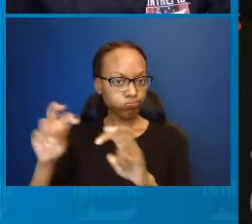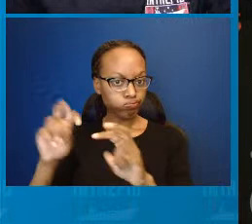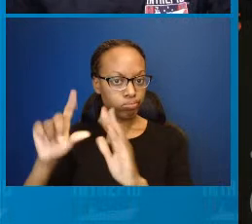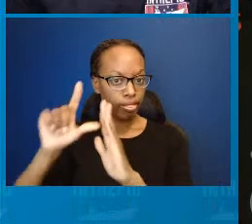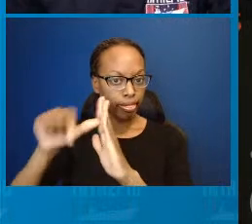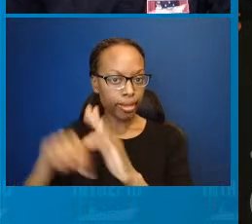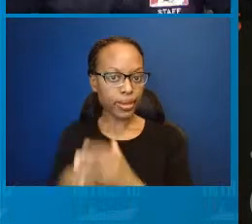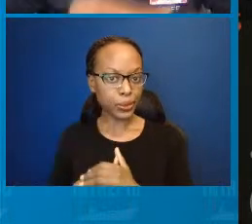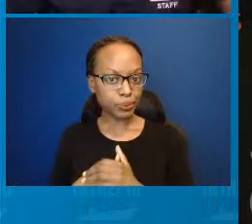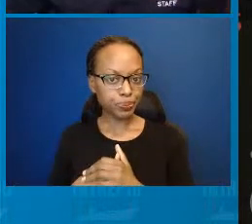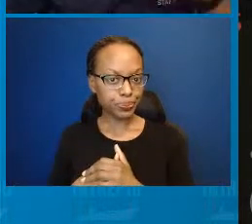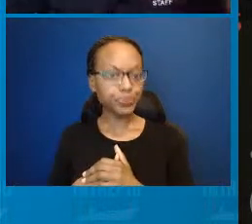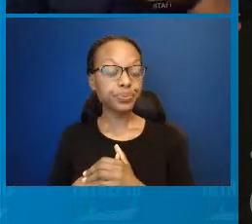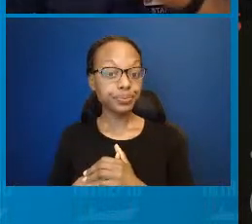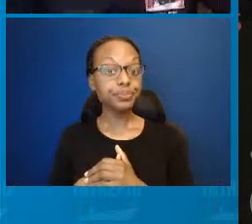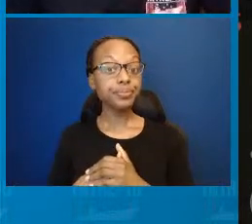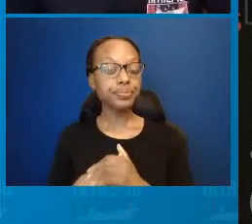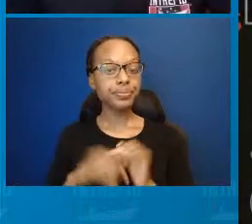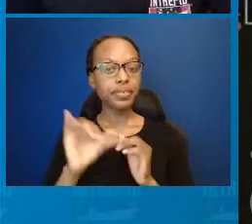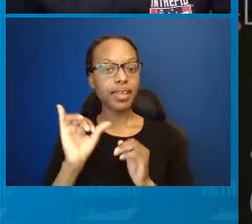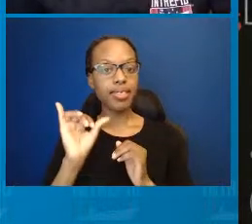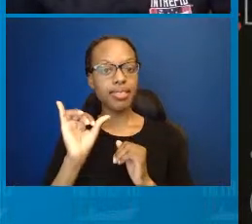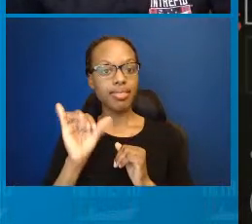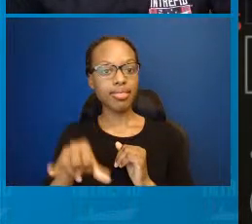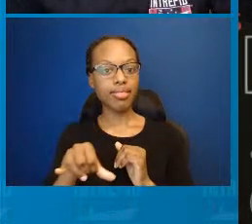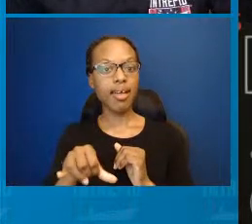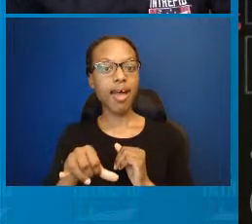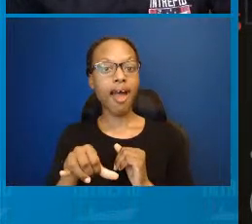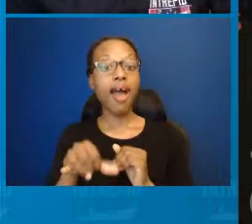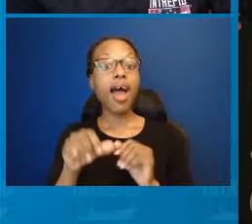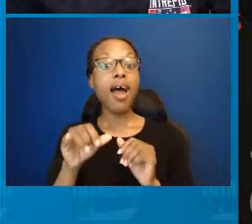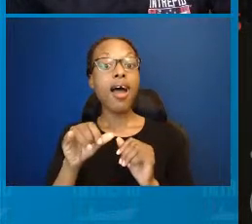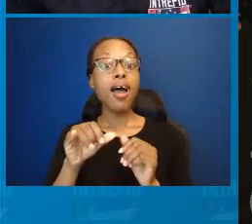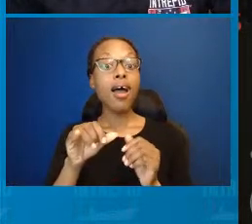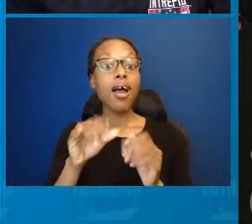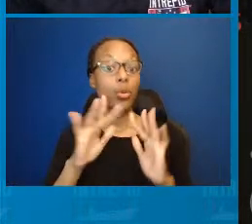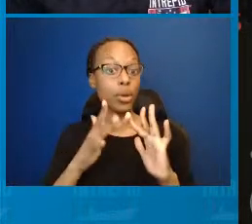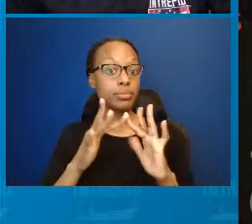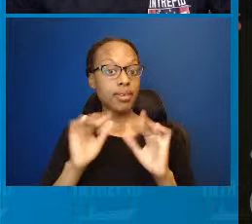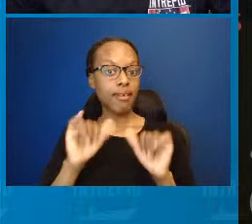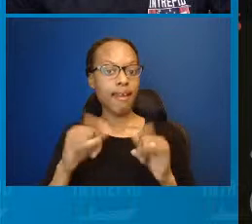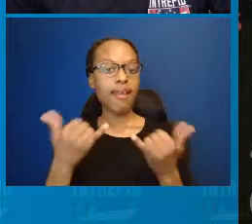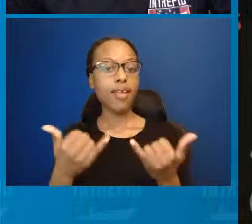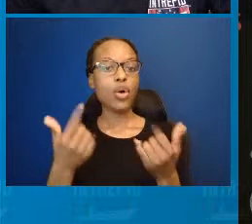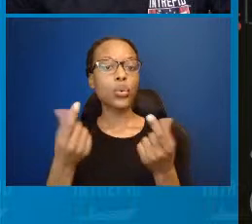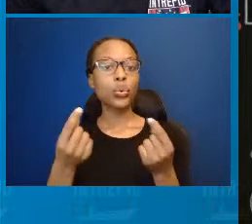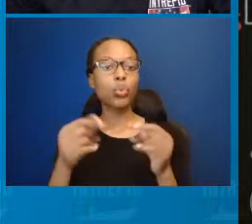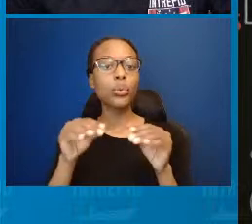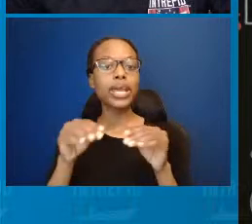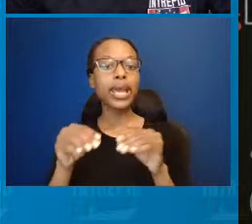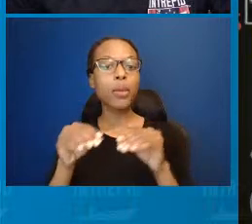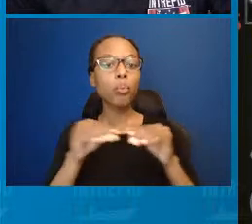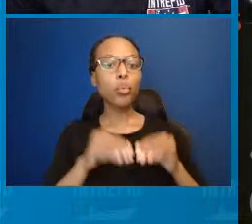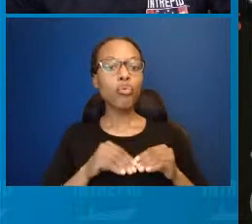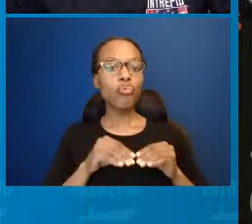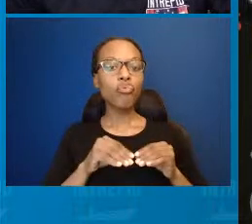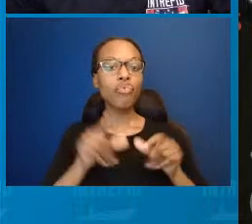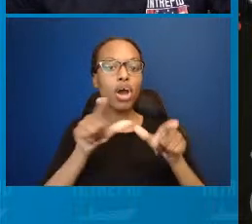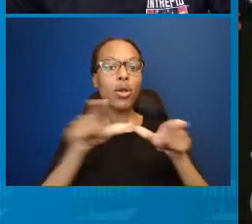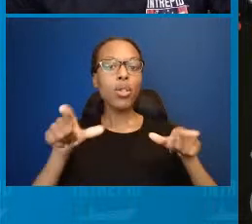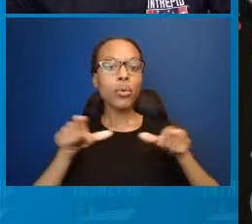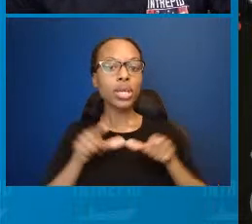also do with this. We can change the location, our location, right? So what I'm going to do is actually go back and